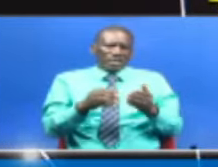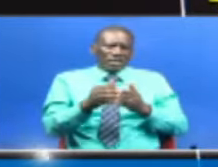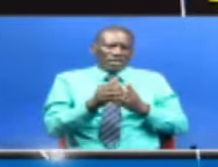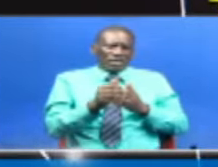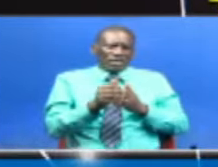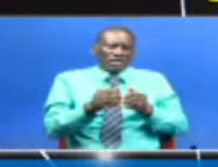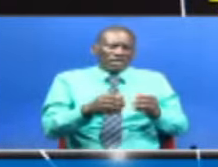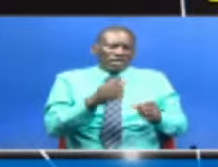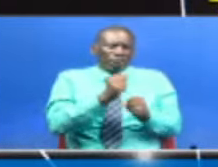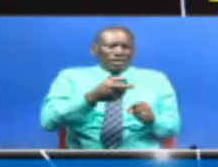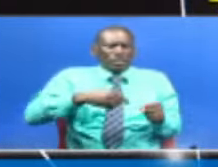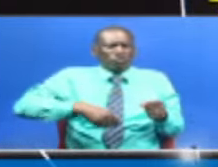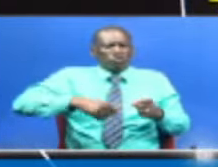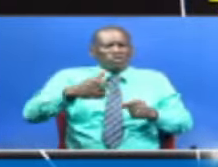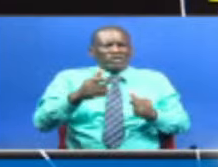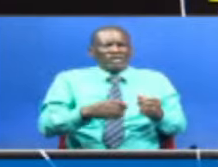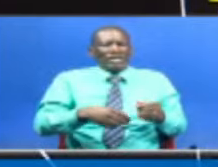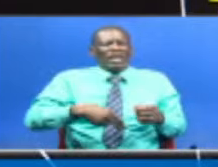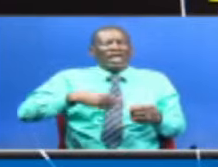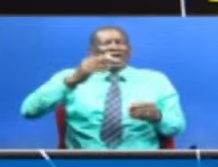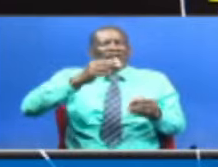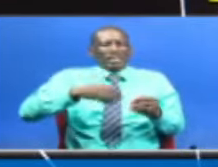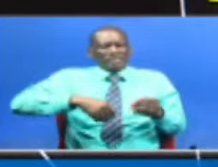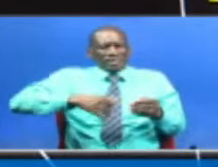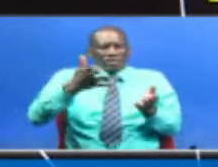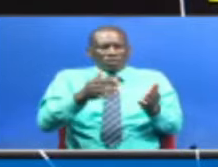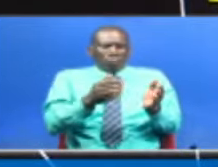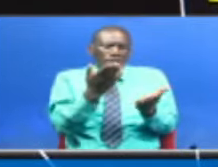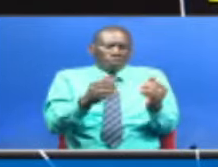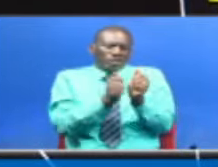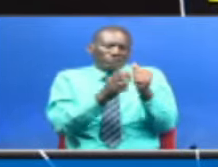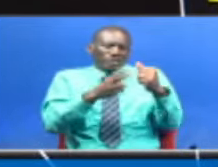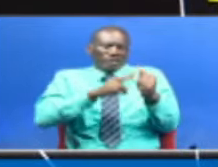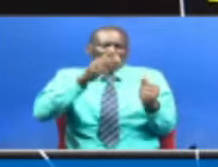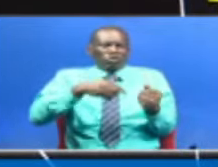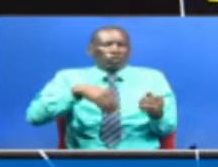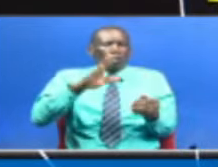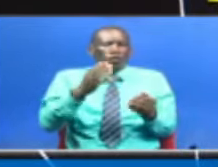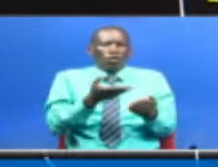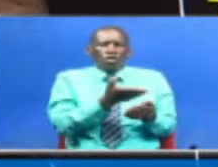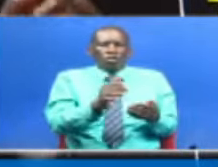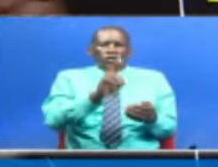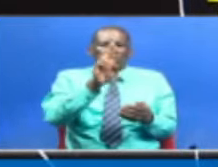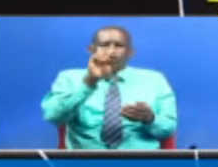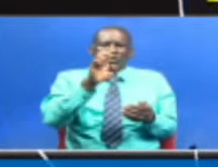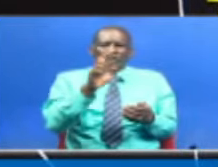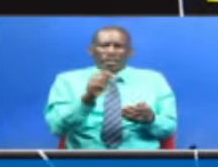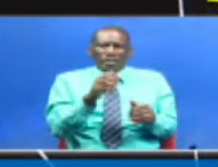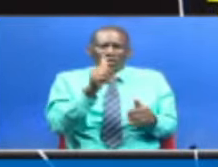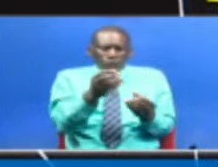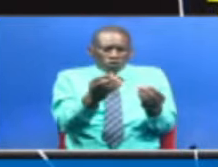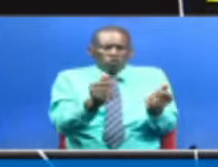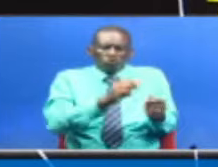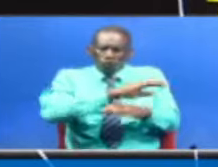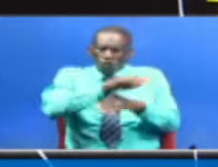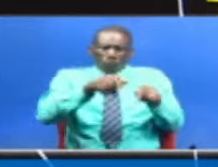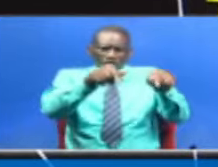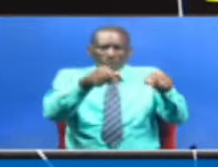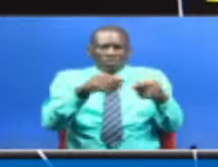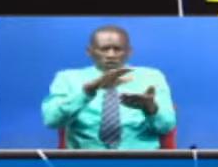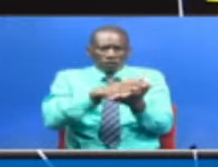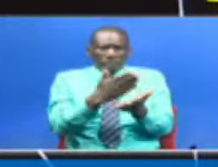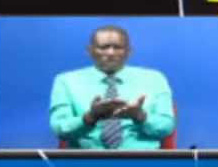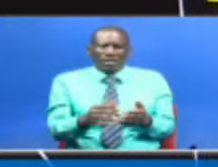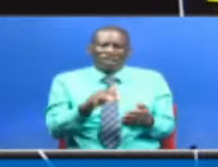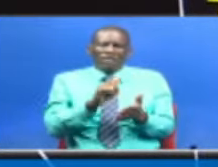cells, possibly 17,000 or even more, and that now will be the unit that will answer to all the demands of the sector. So that